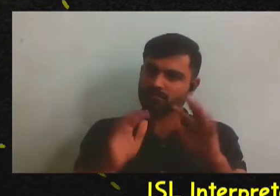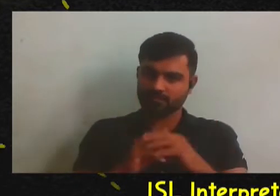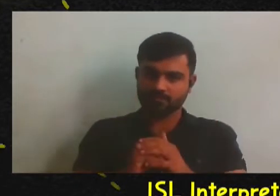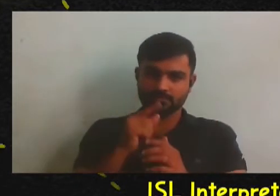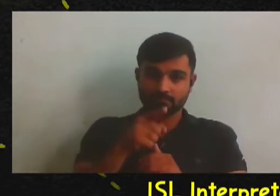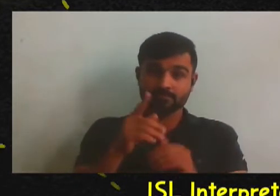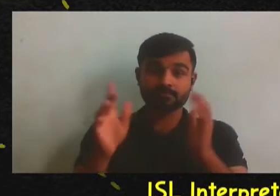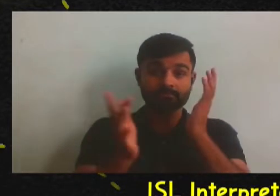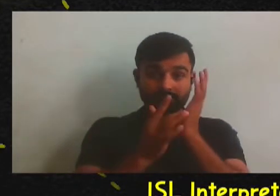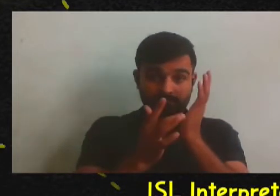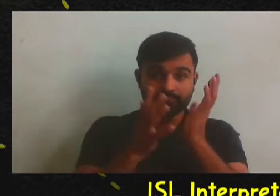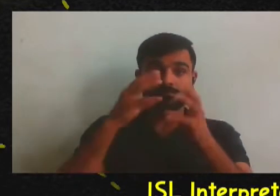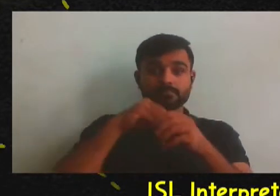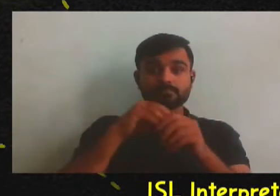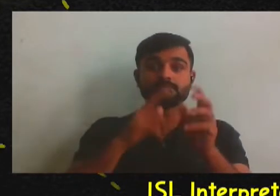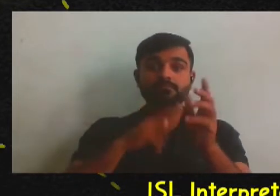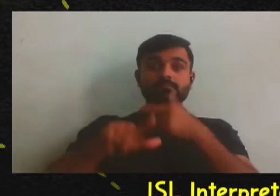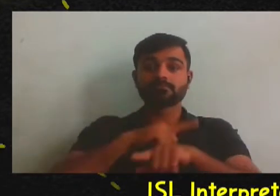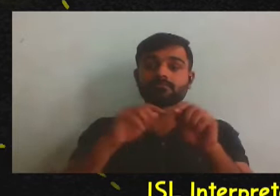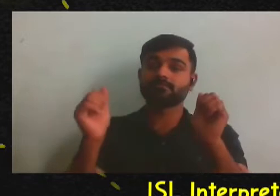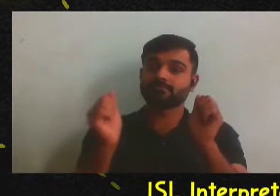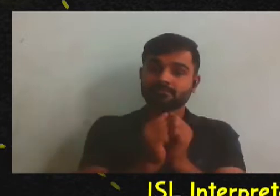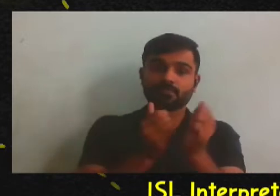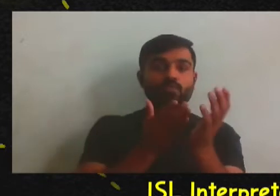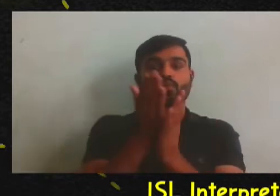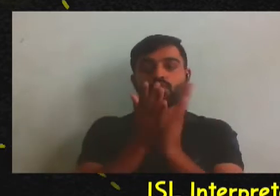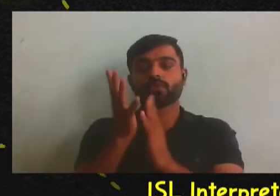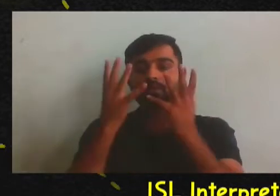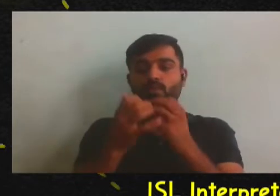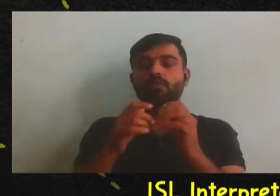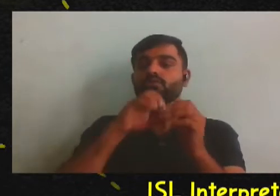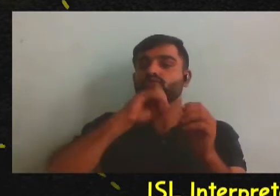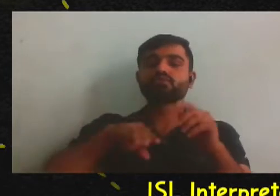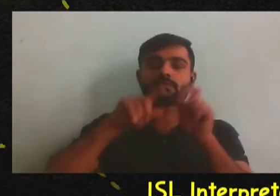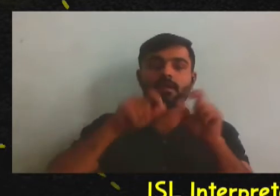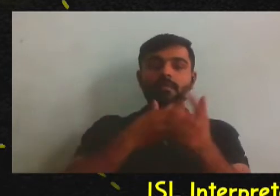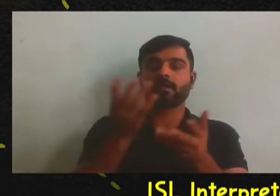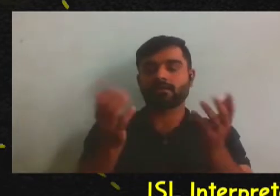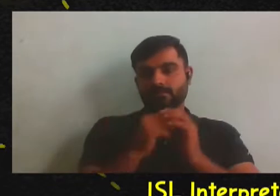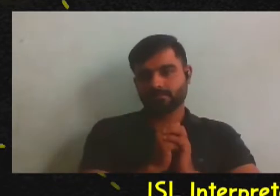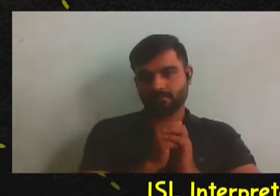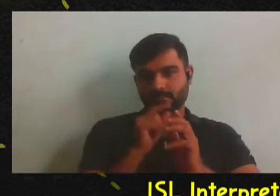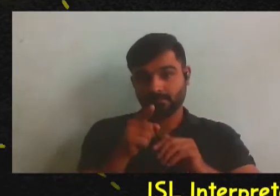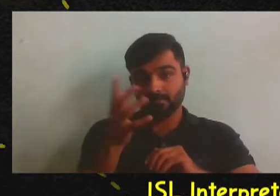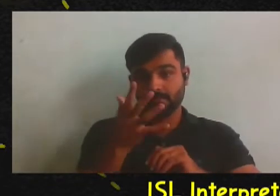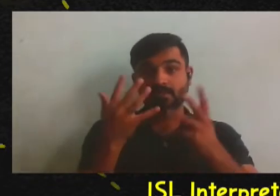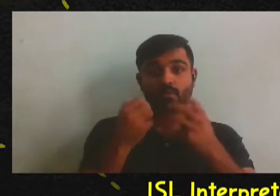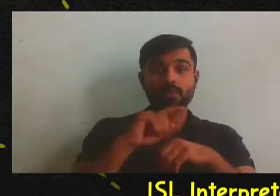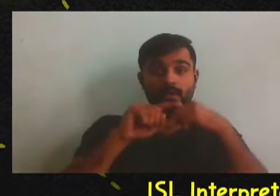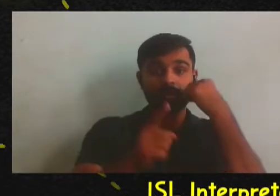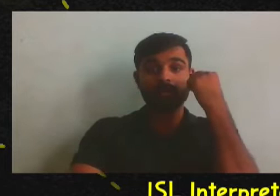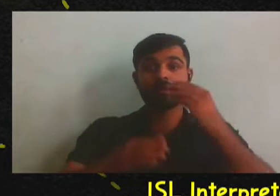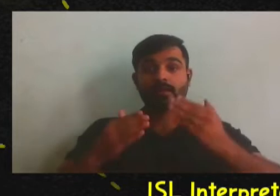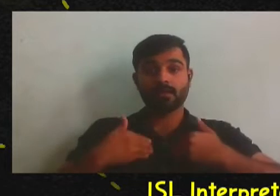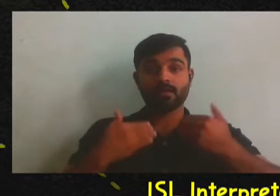our technical, that sort of language really the way we're going to reach young people? So I think that, and I just want to end with this